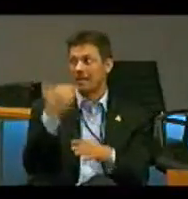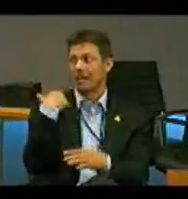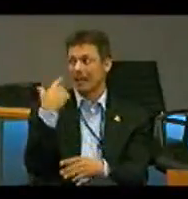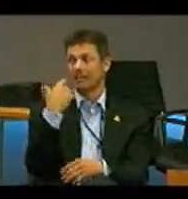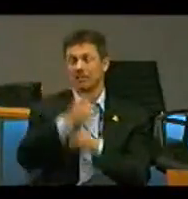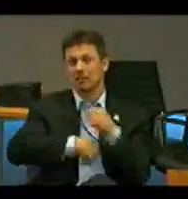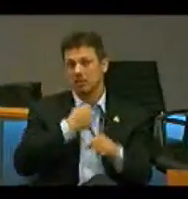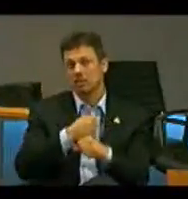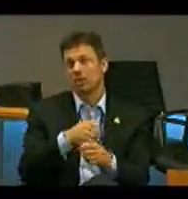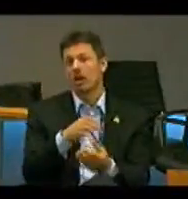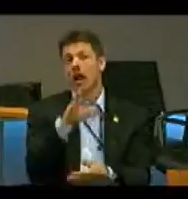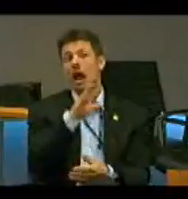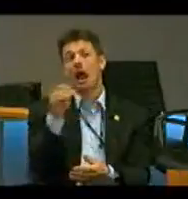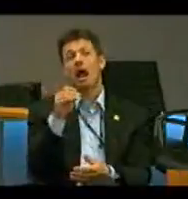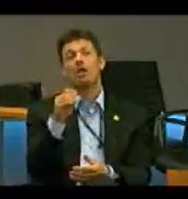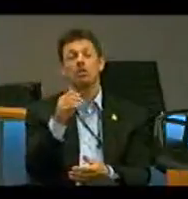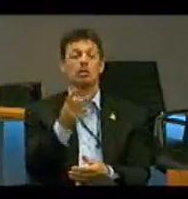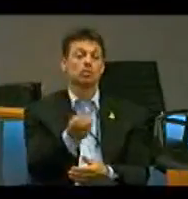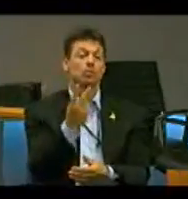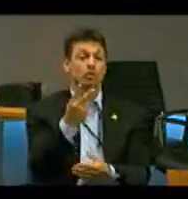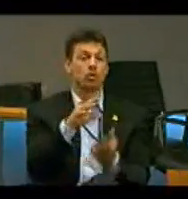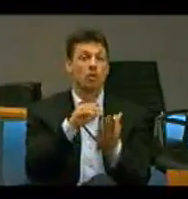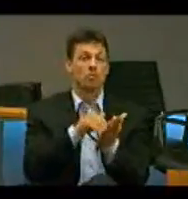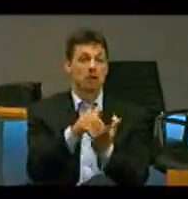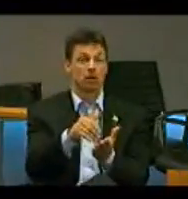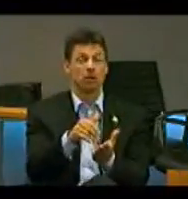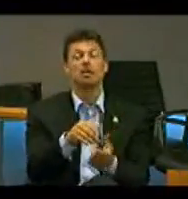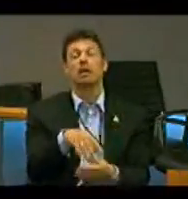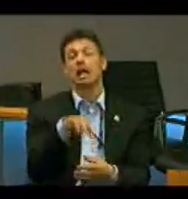year. And